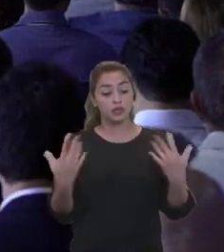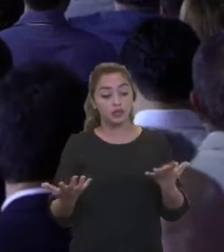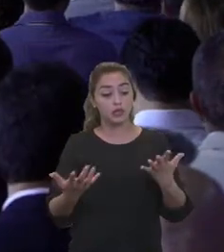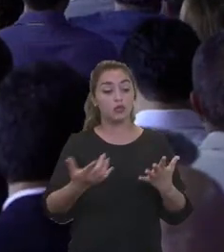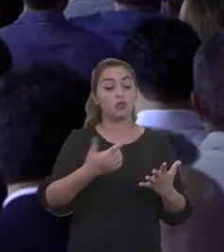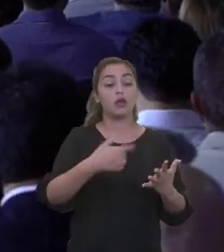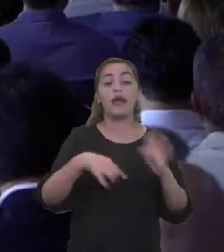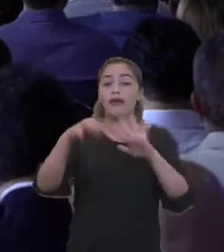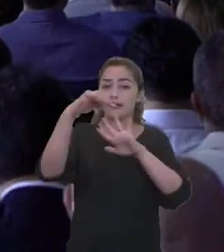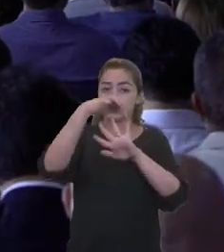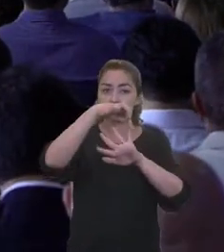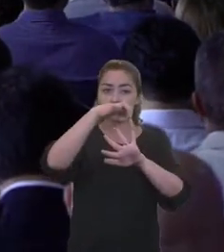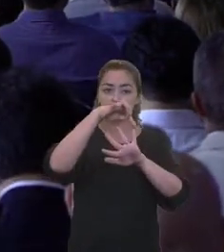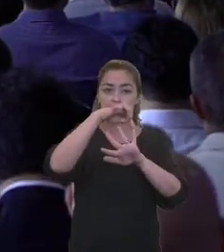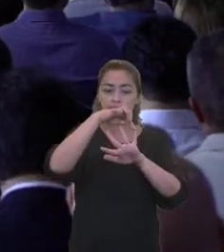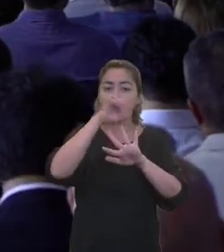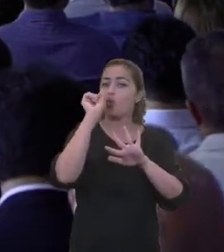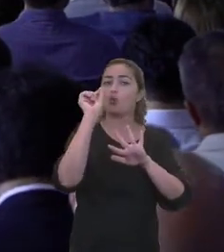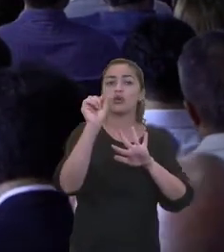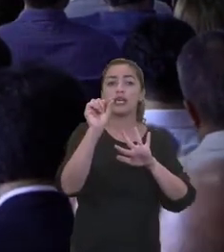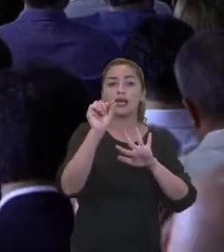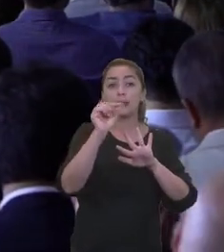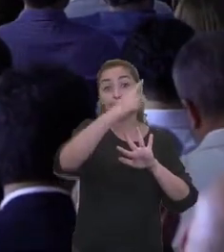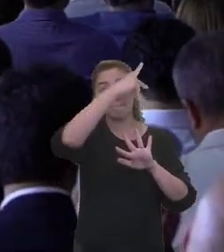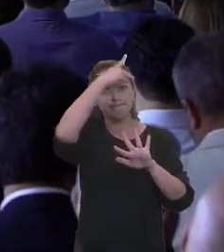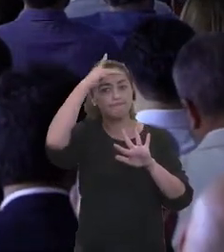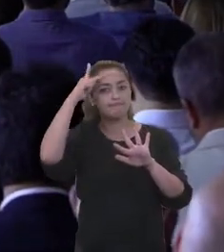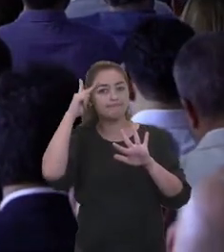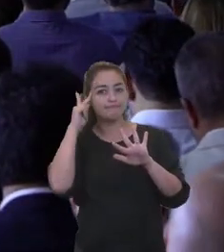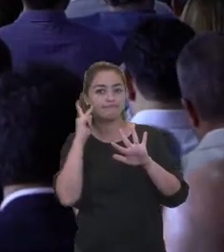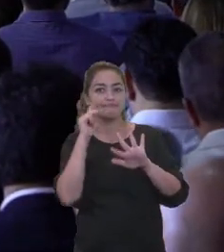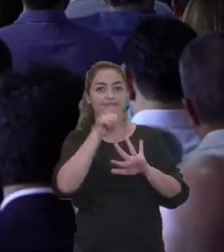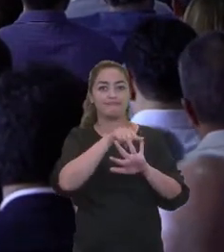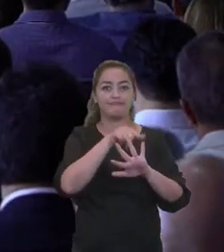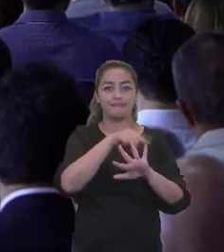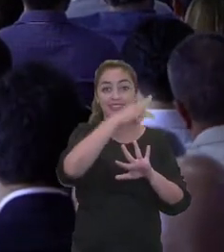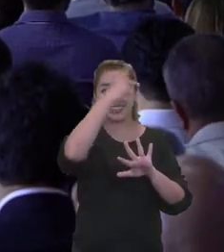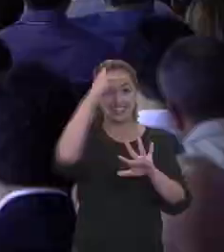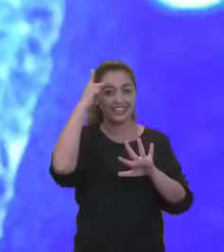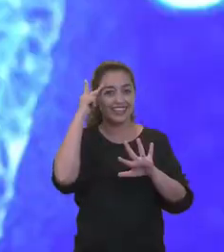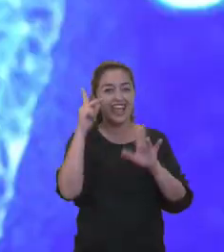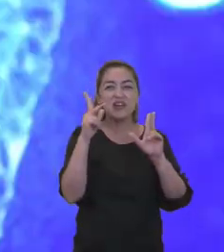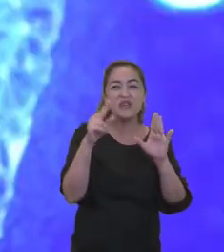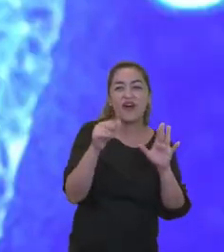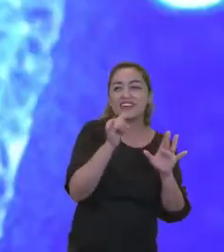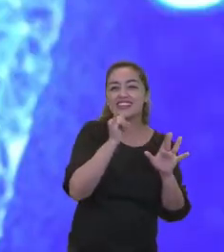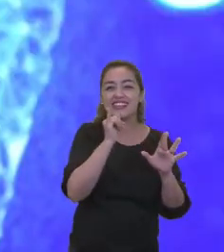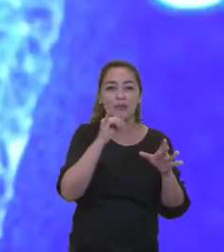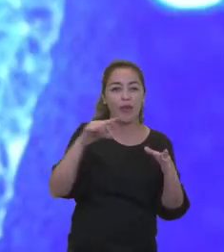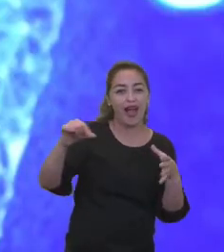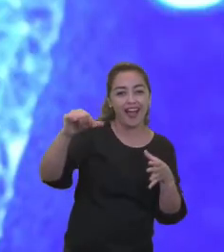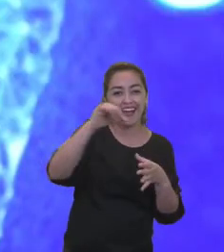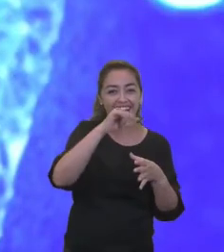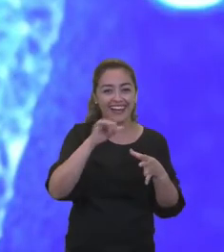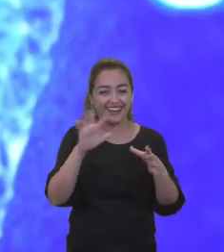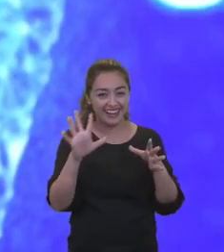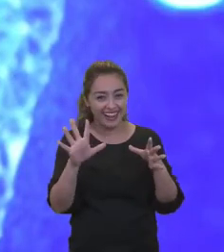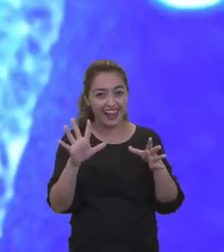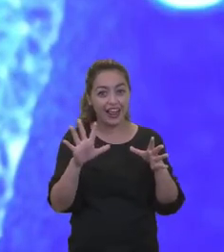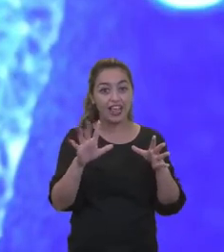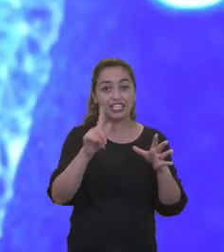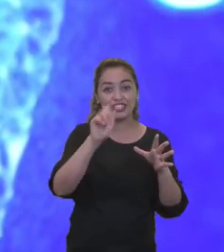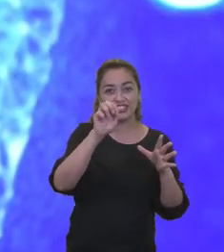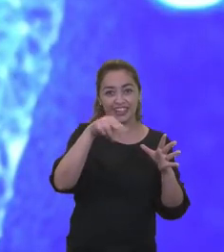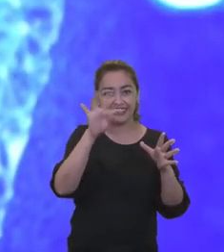And last but not least, the pinky finger would be the criteria, would be the secret.